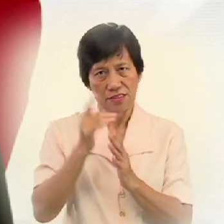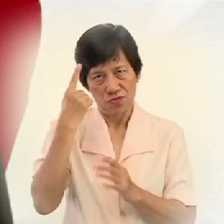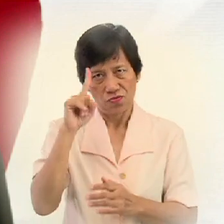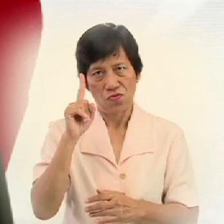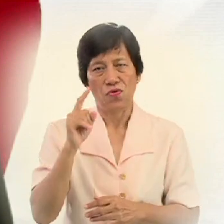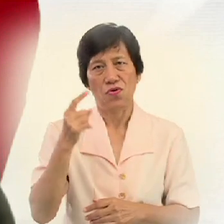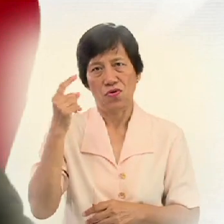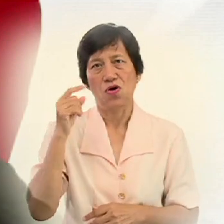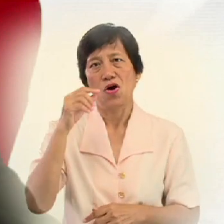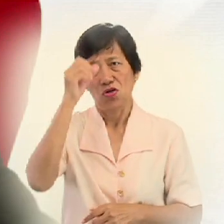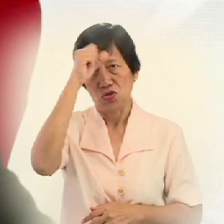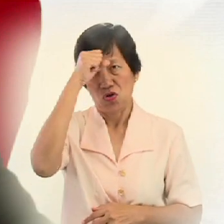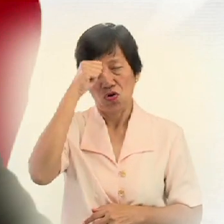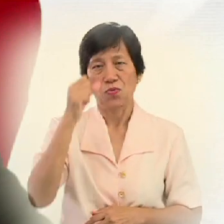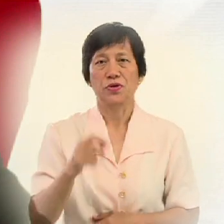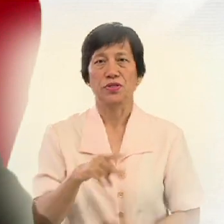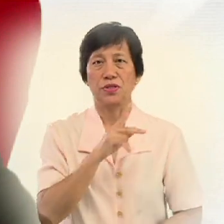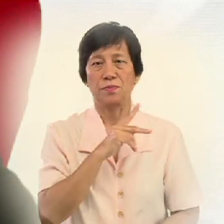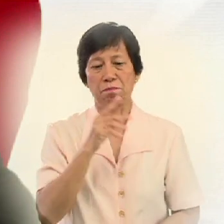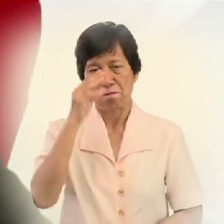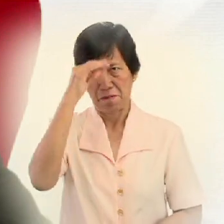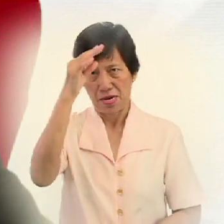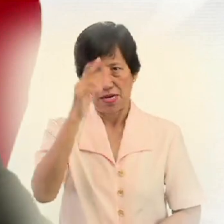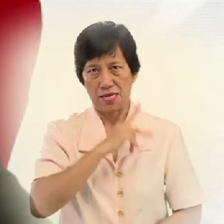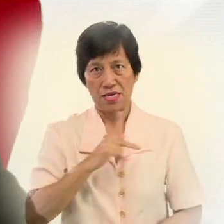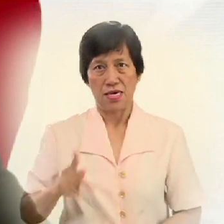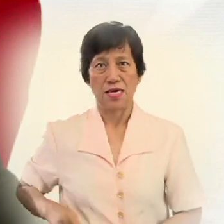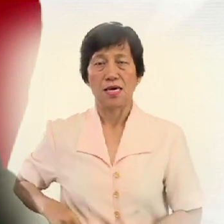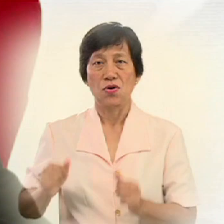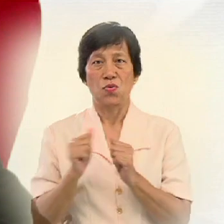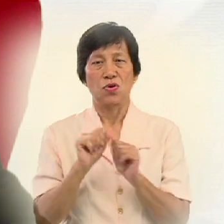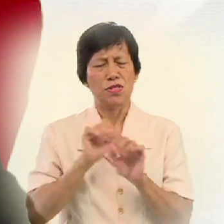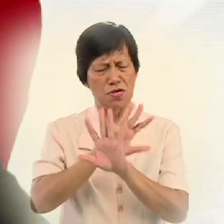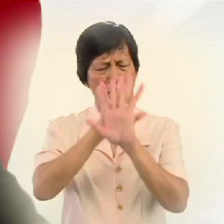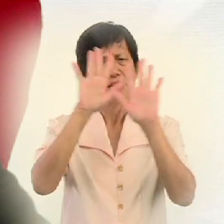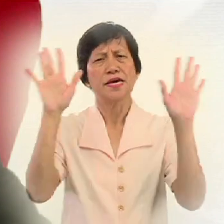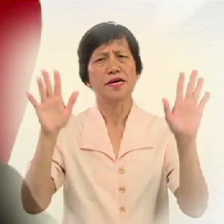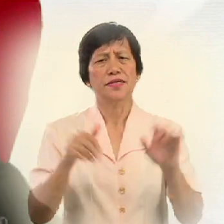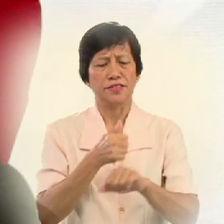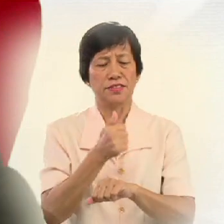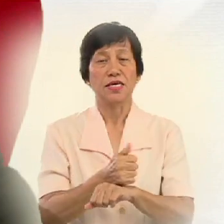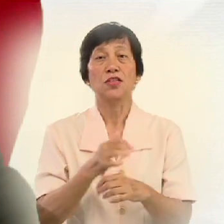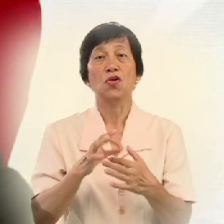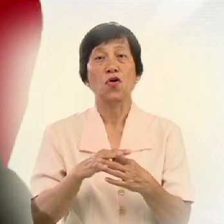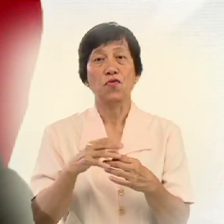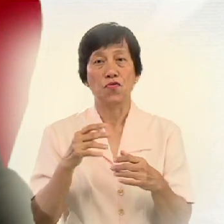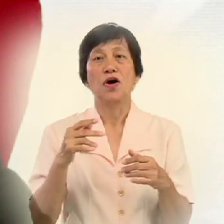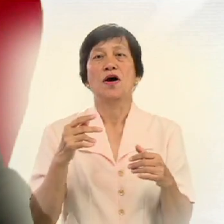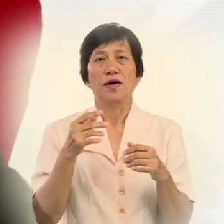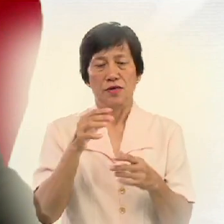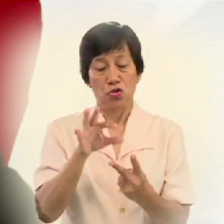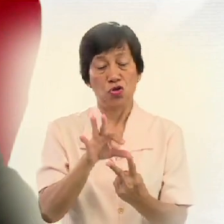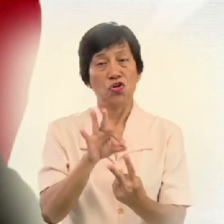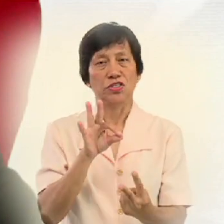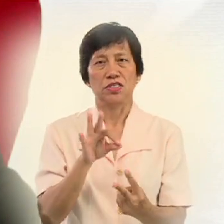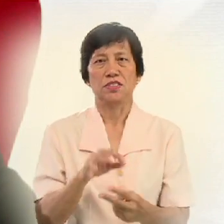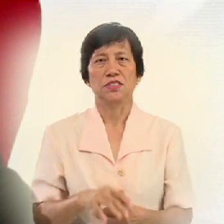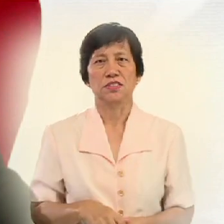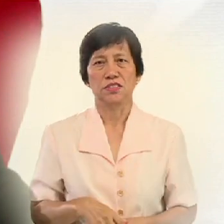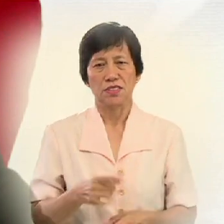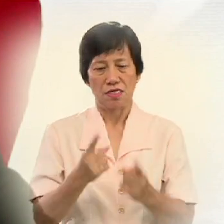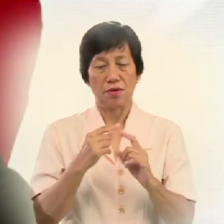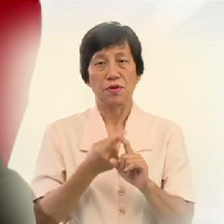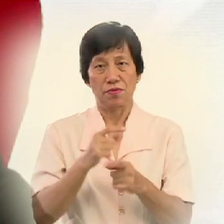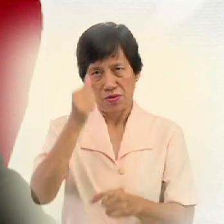for. Solomon, a man, a king with a clear set of